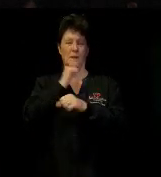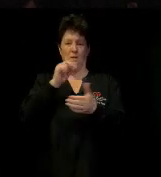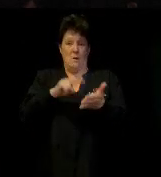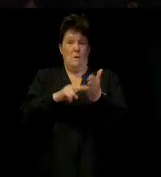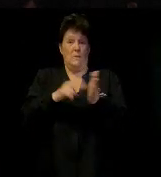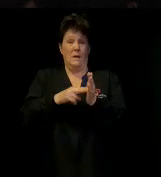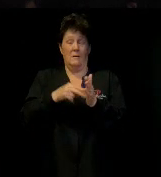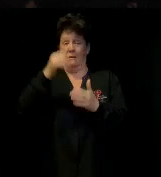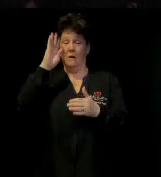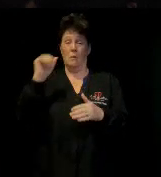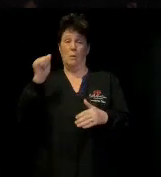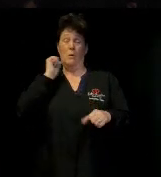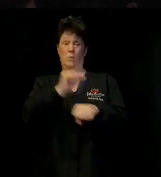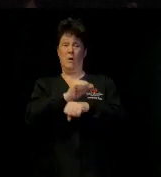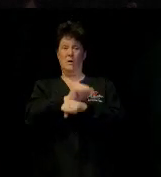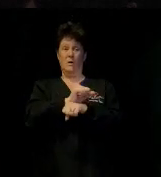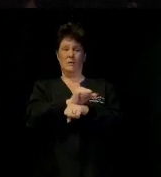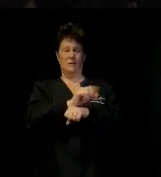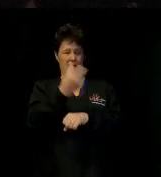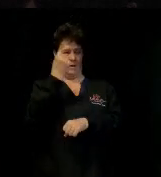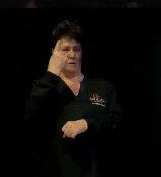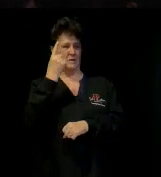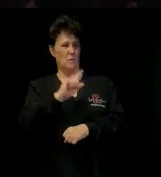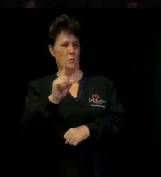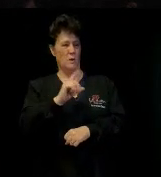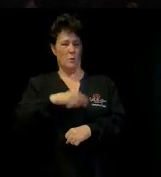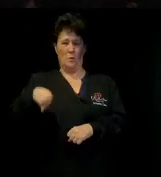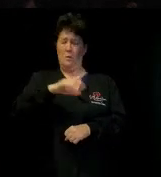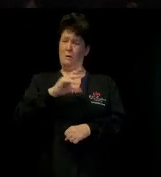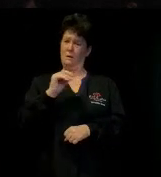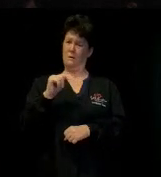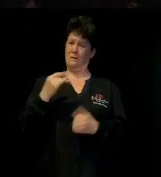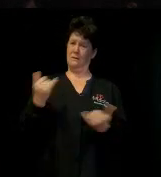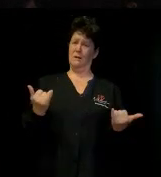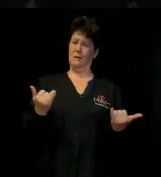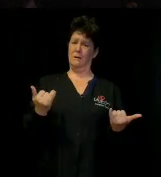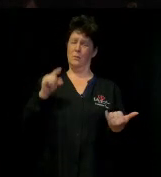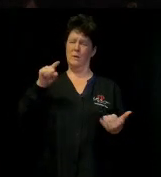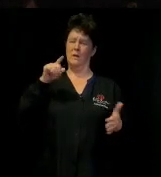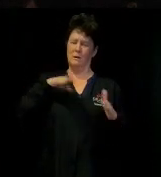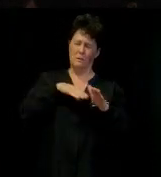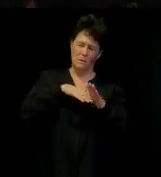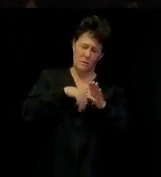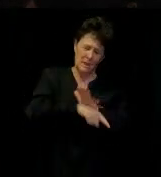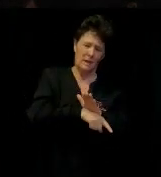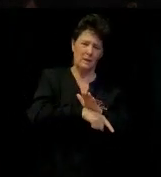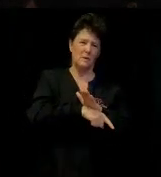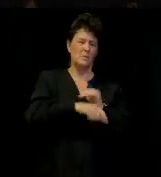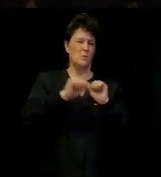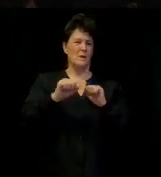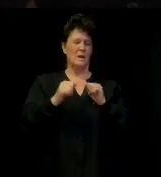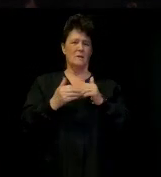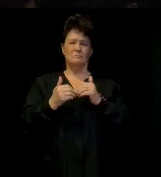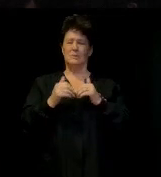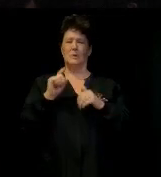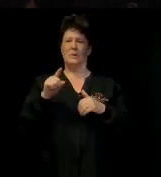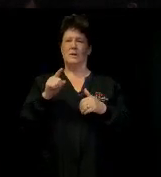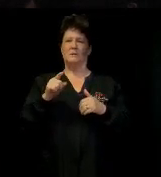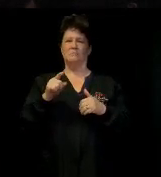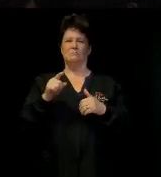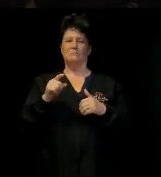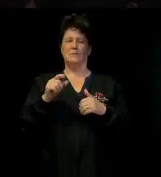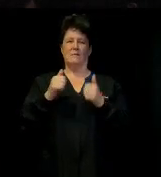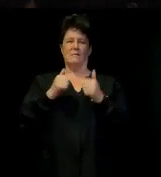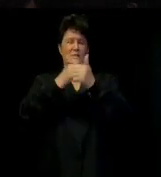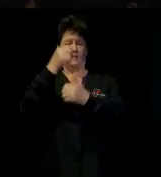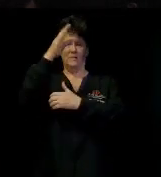where we're at, right? He understands where we're at. But I want to say we can go even deeper here. We can go further here because God's wanting to do, if God